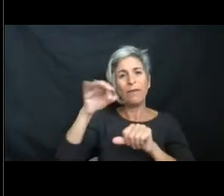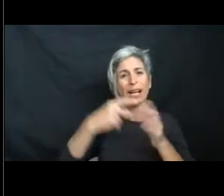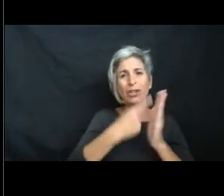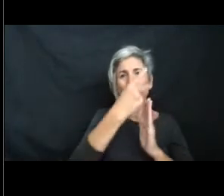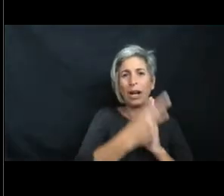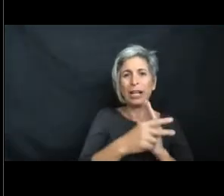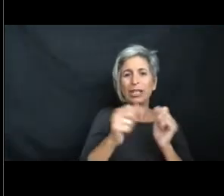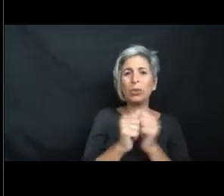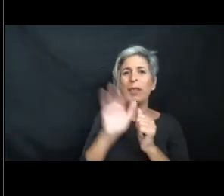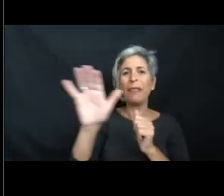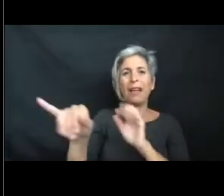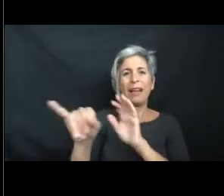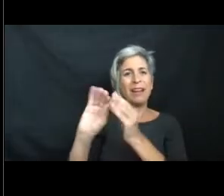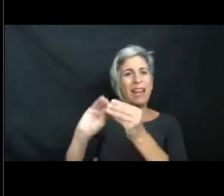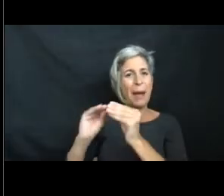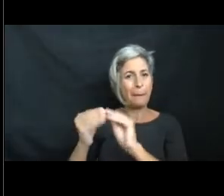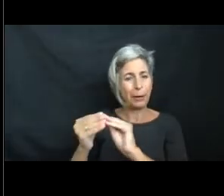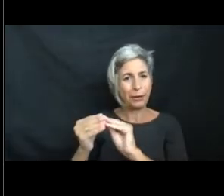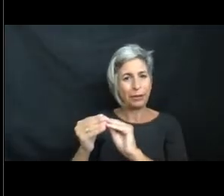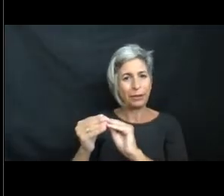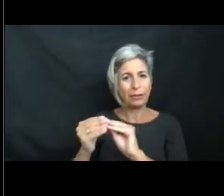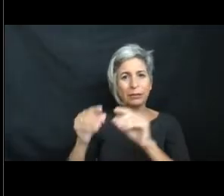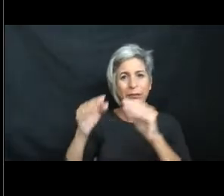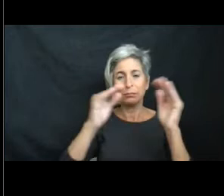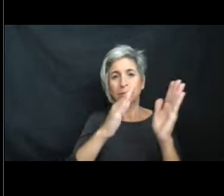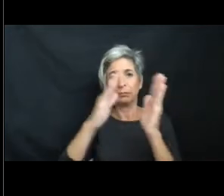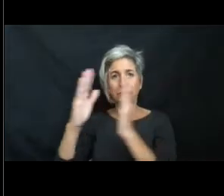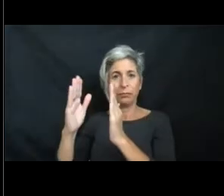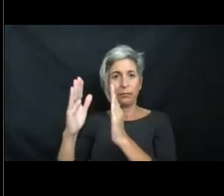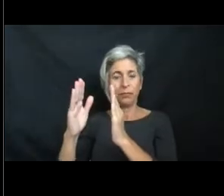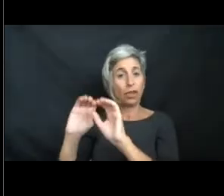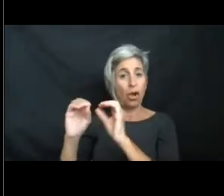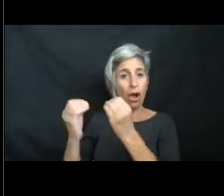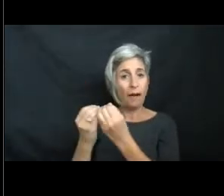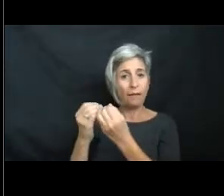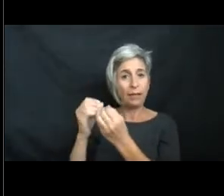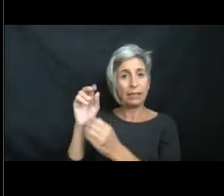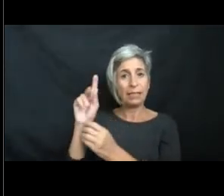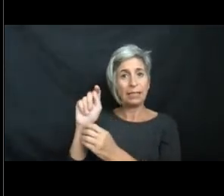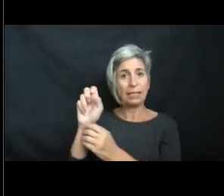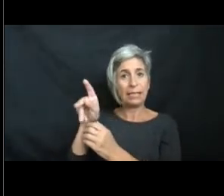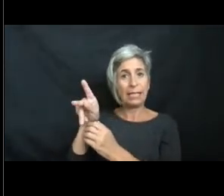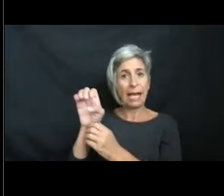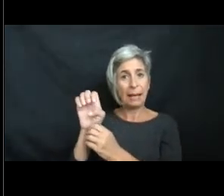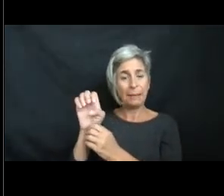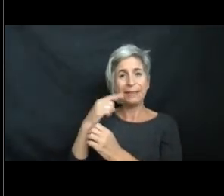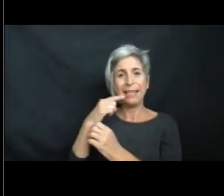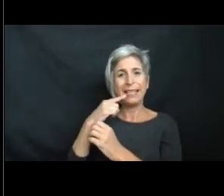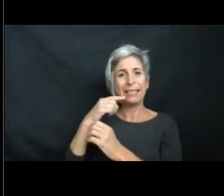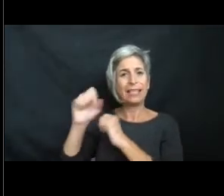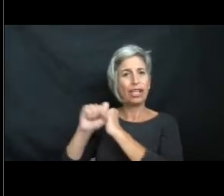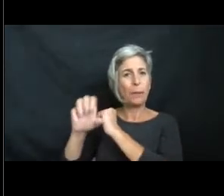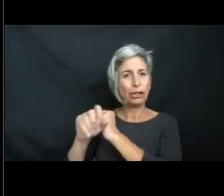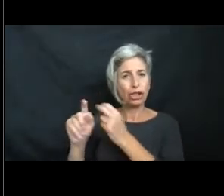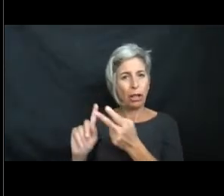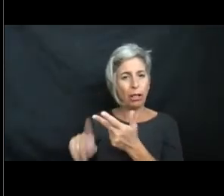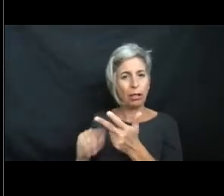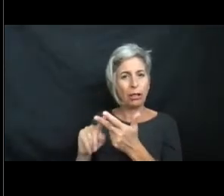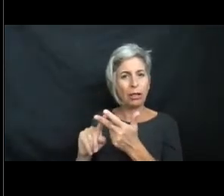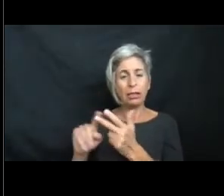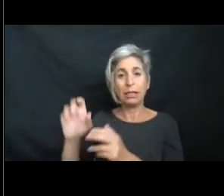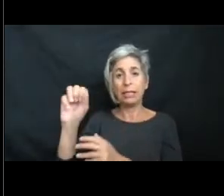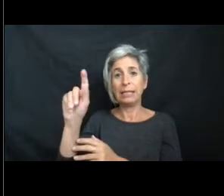way. Process type, I chose a commercial permit, so that's why it says commercial over here. Status is currently waiting for